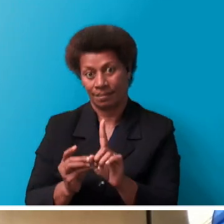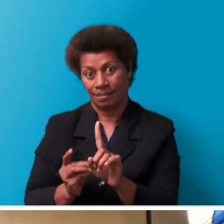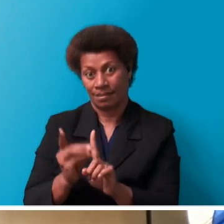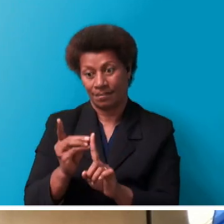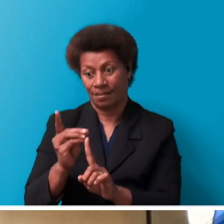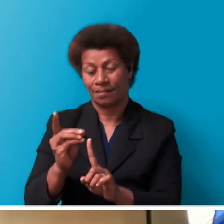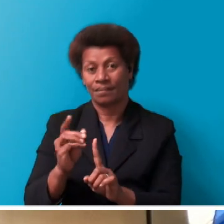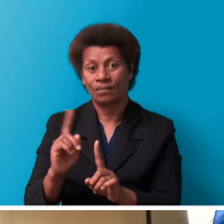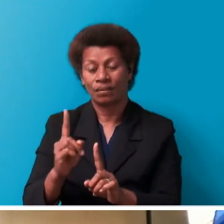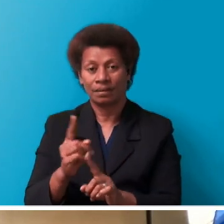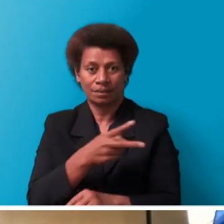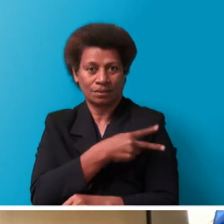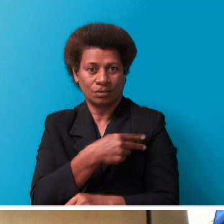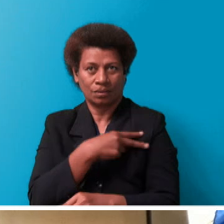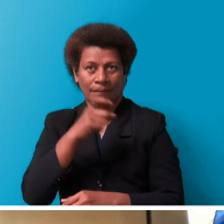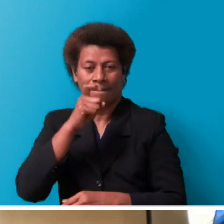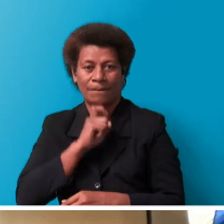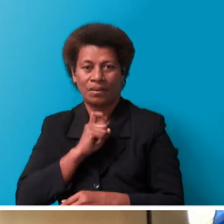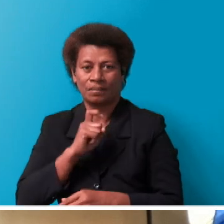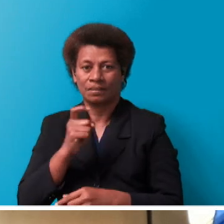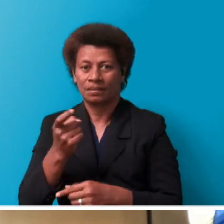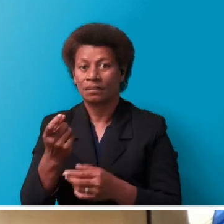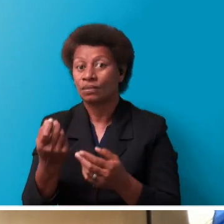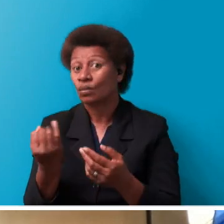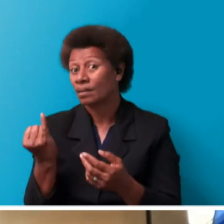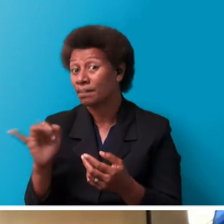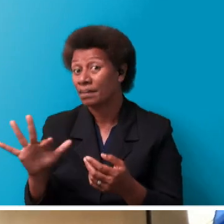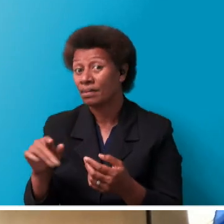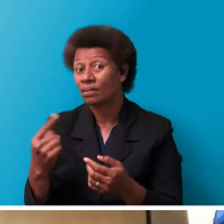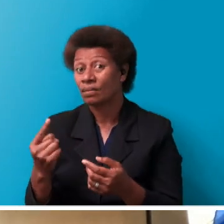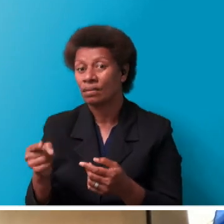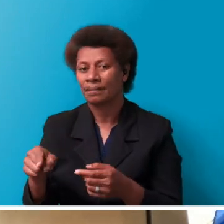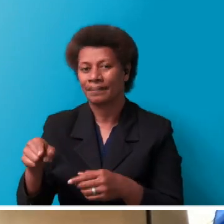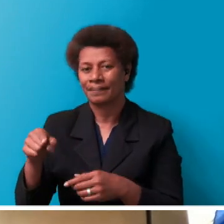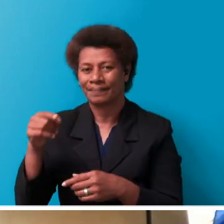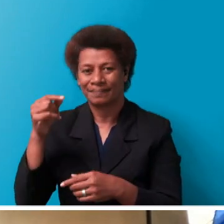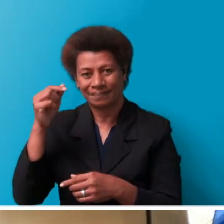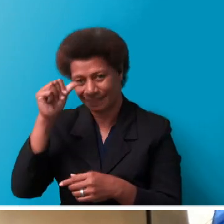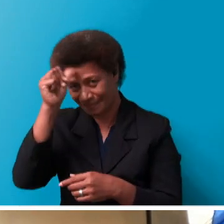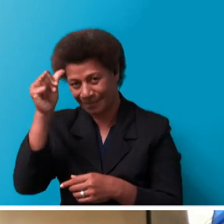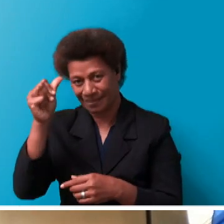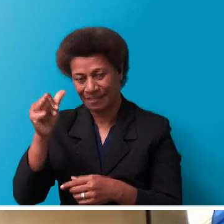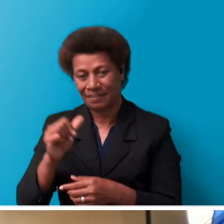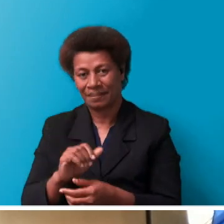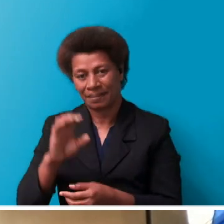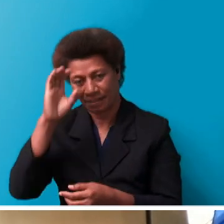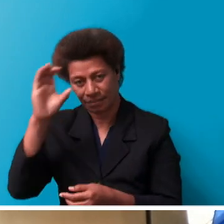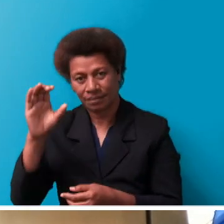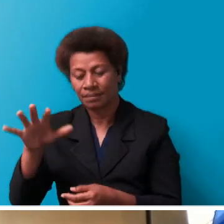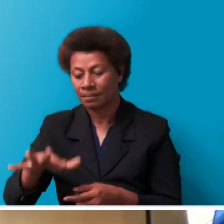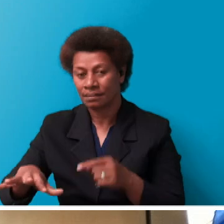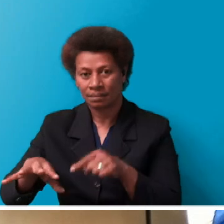promising security relationship with the Republic of India. These relationships have enhanced our